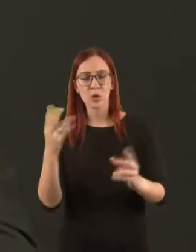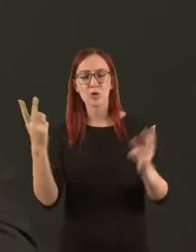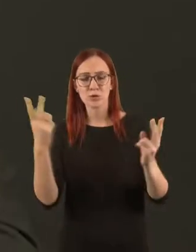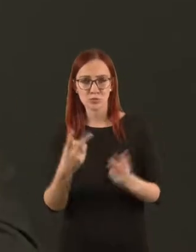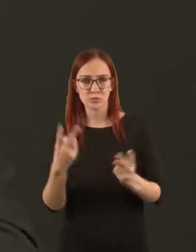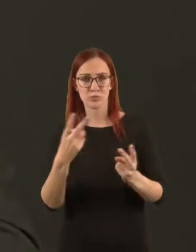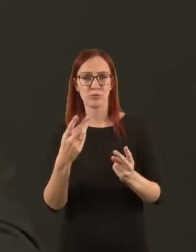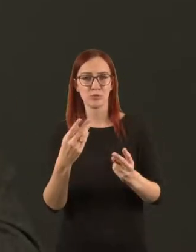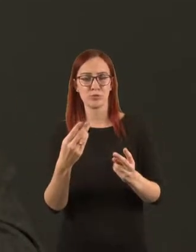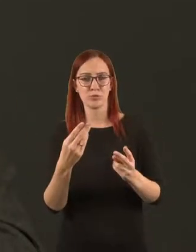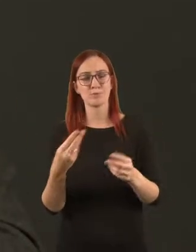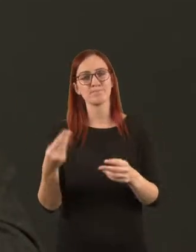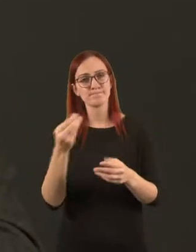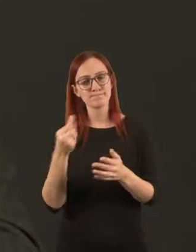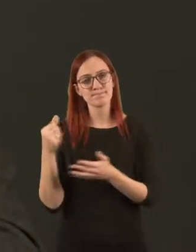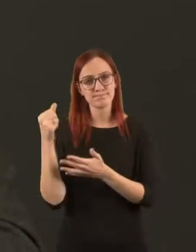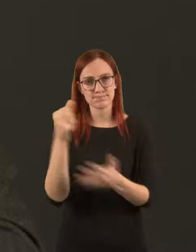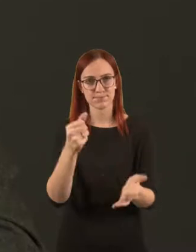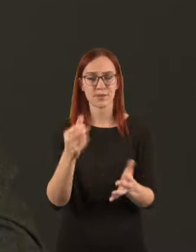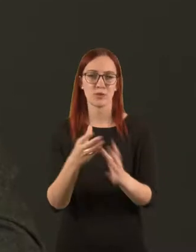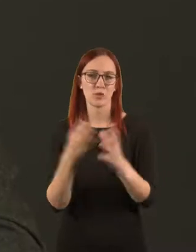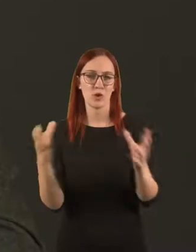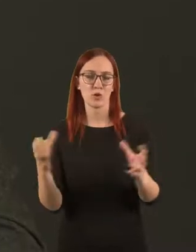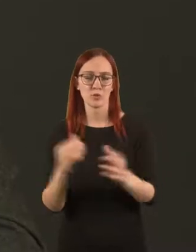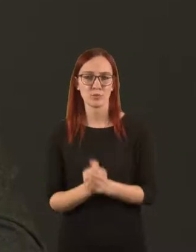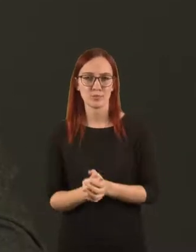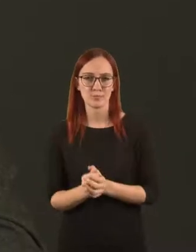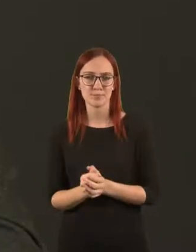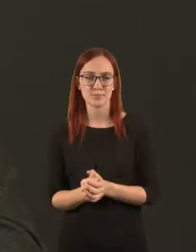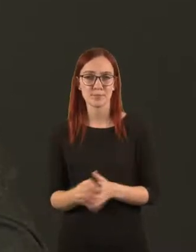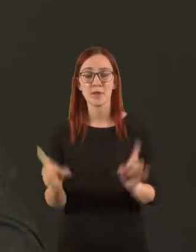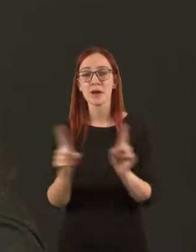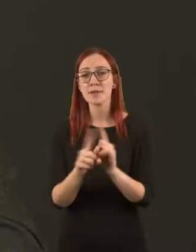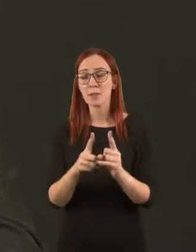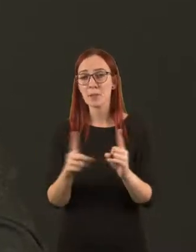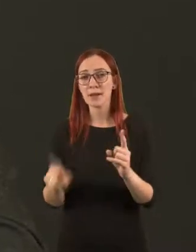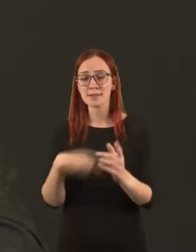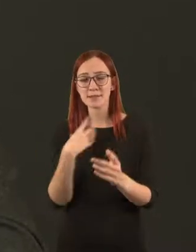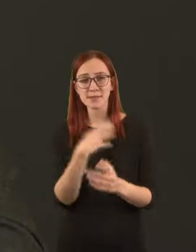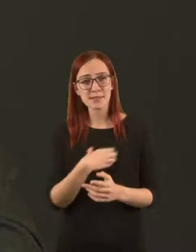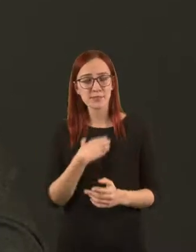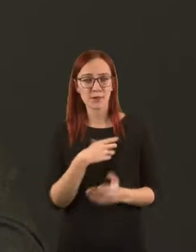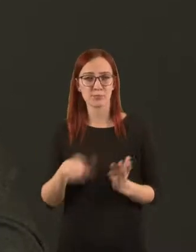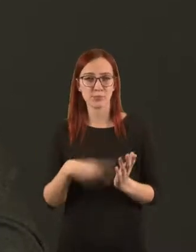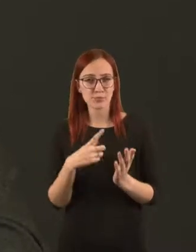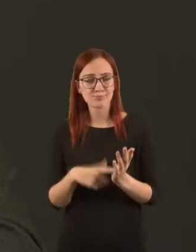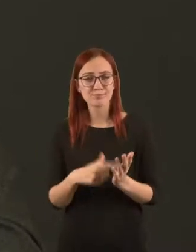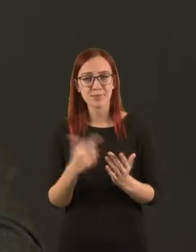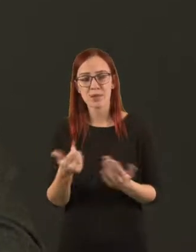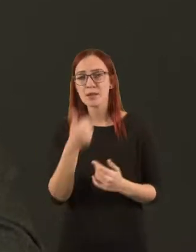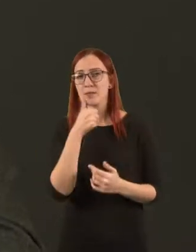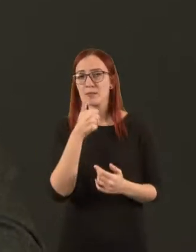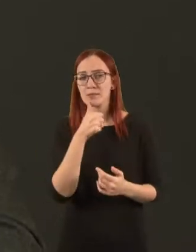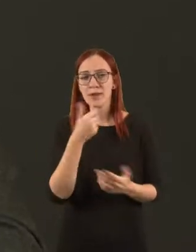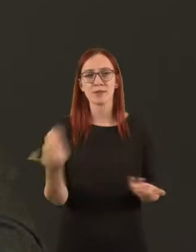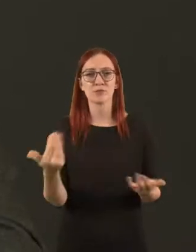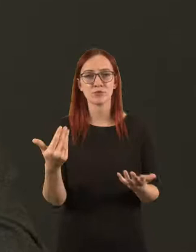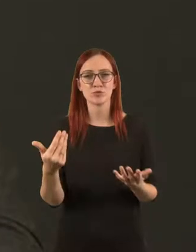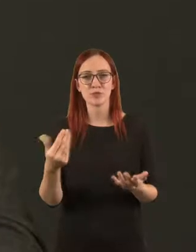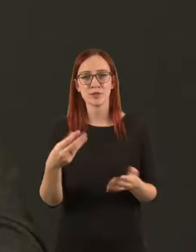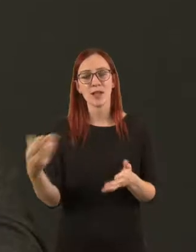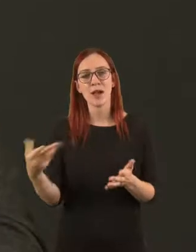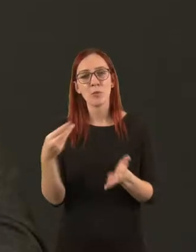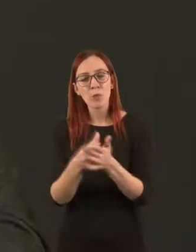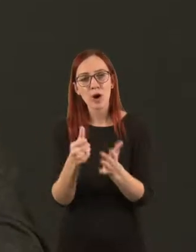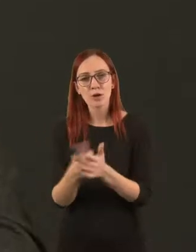considerably lower compared to 2005. I believe that our government should allocate a larger amount of